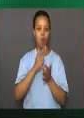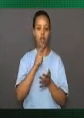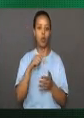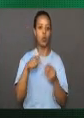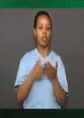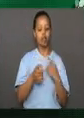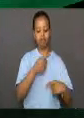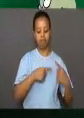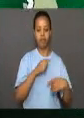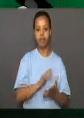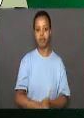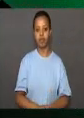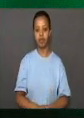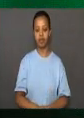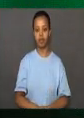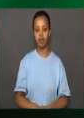genetics.